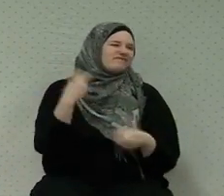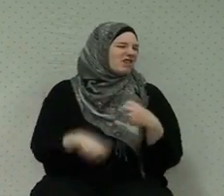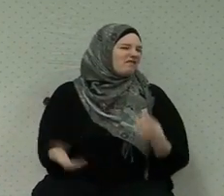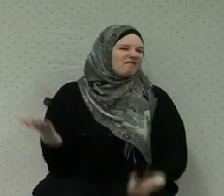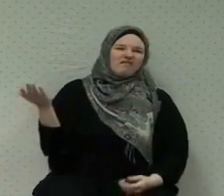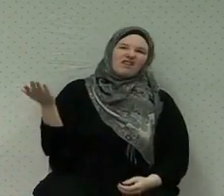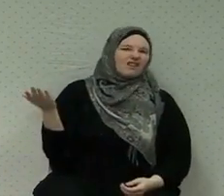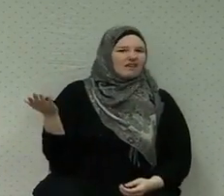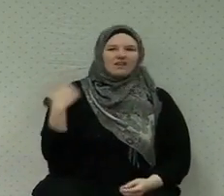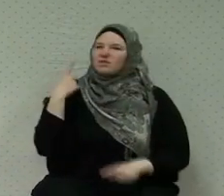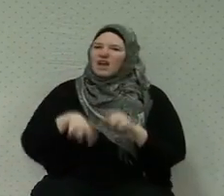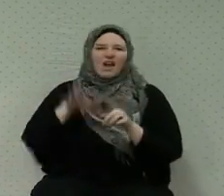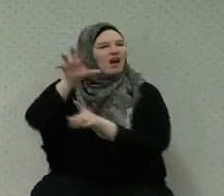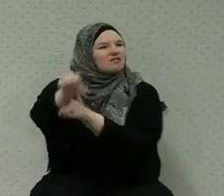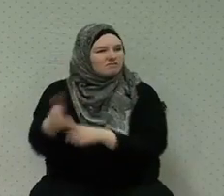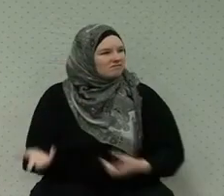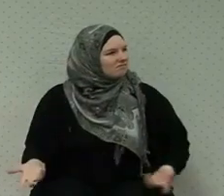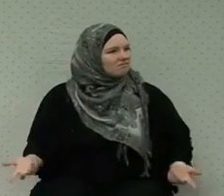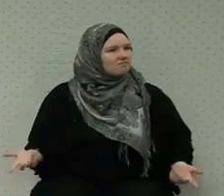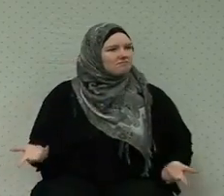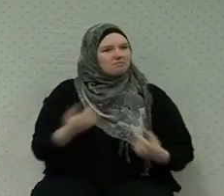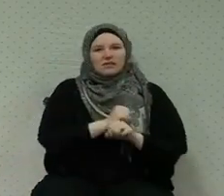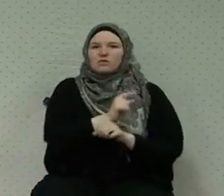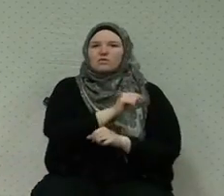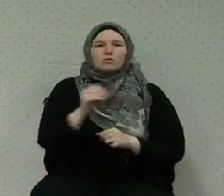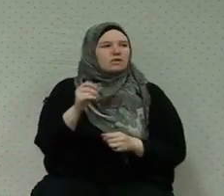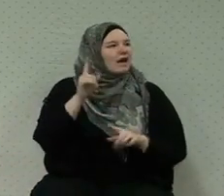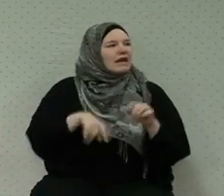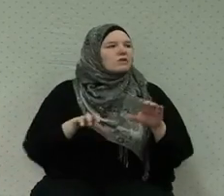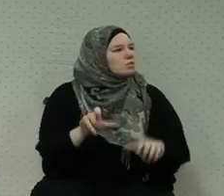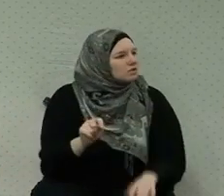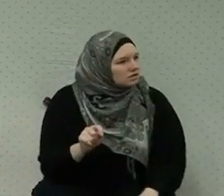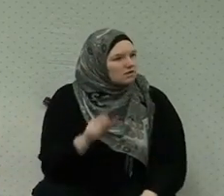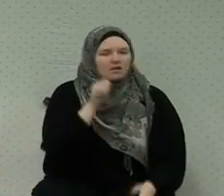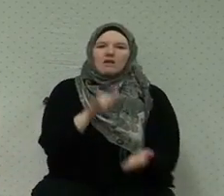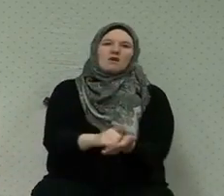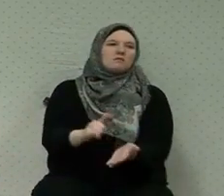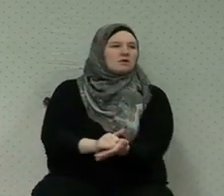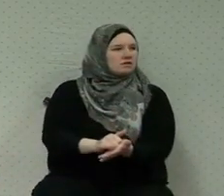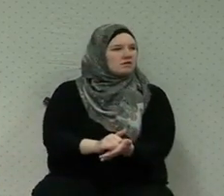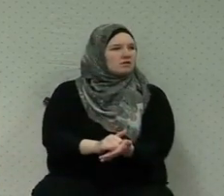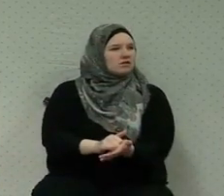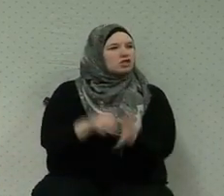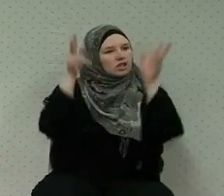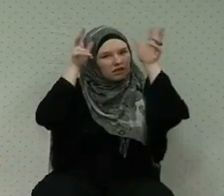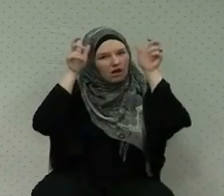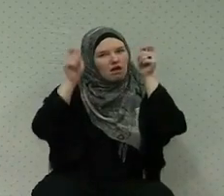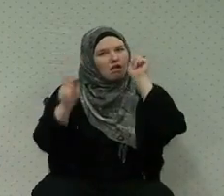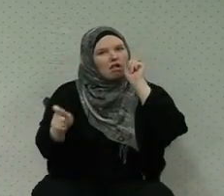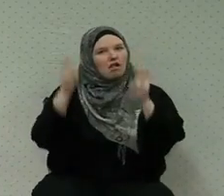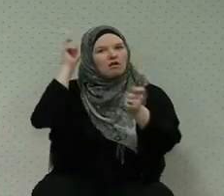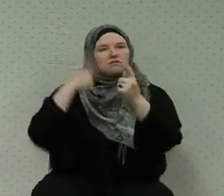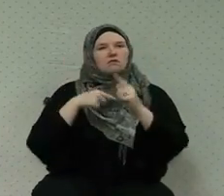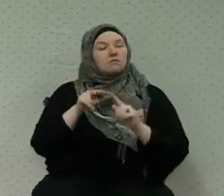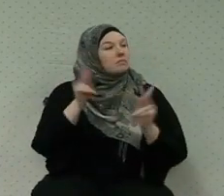untenable, unsustainable, difficult, undoable, impossible, so that those